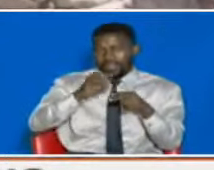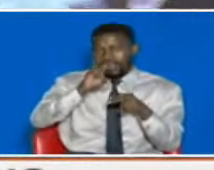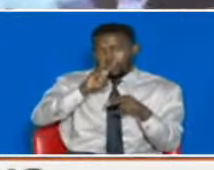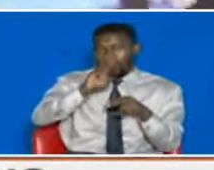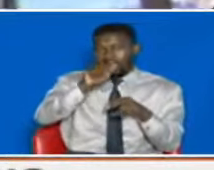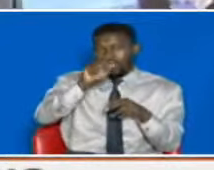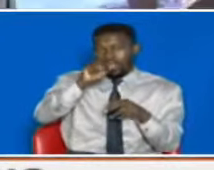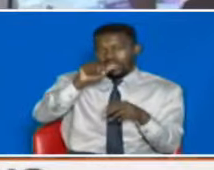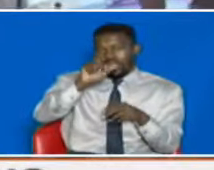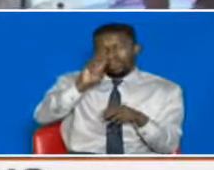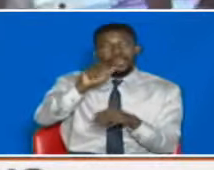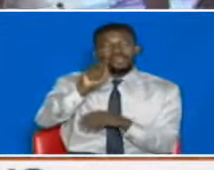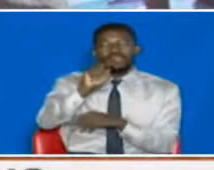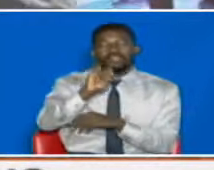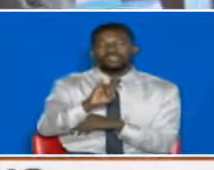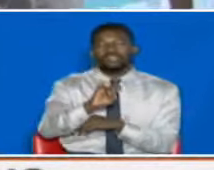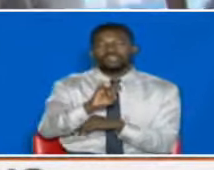valuables.